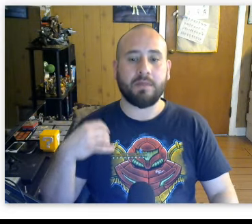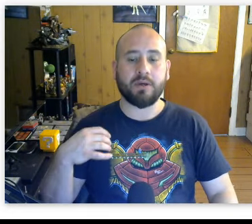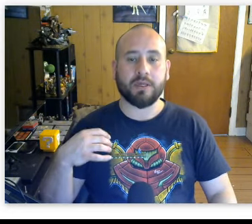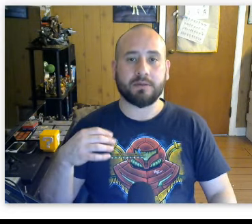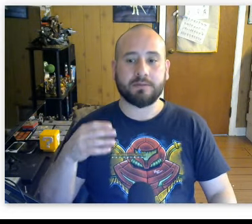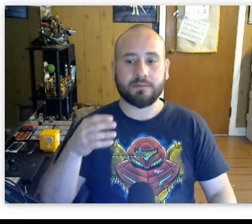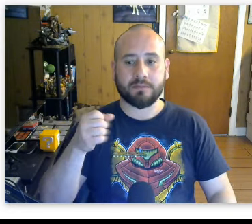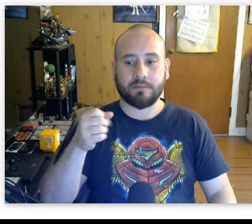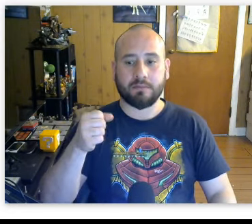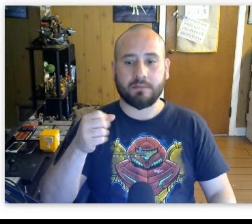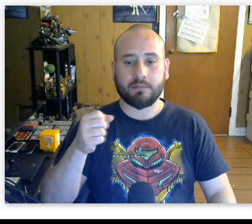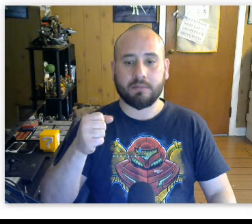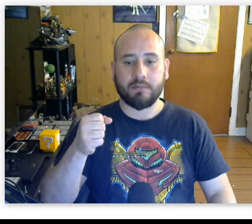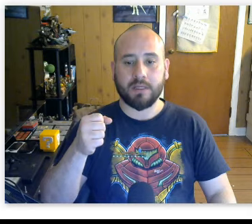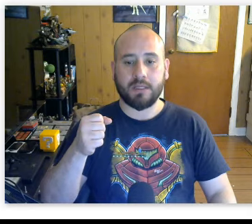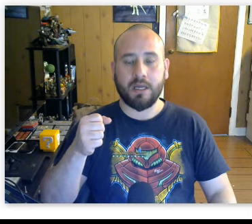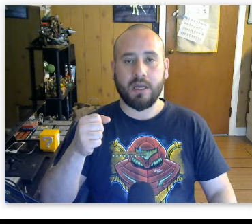milk,